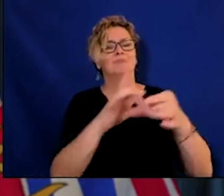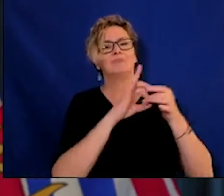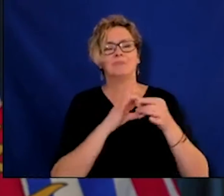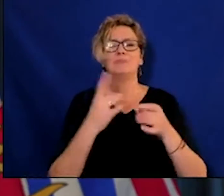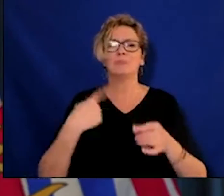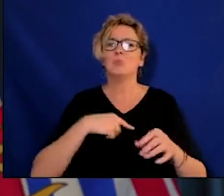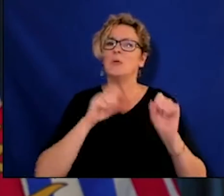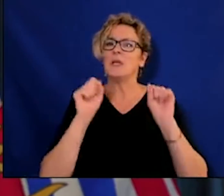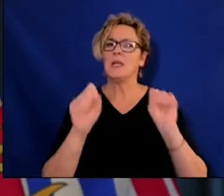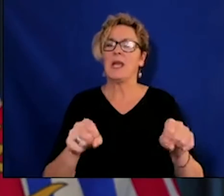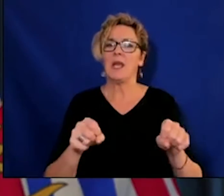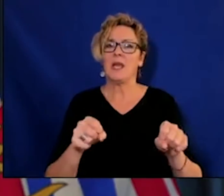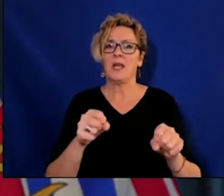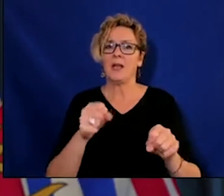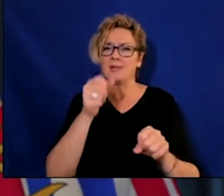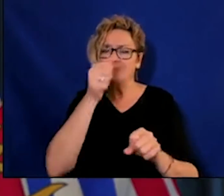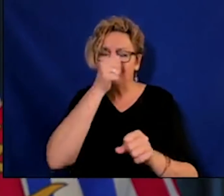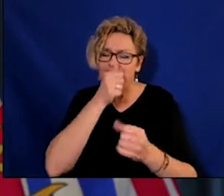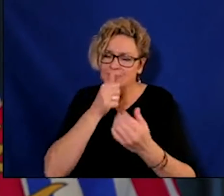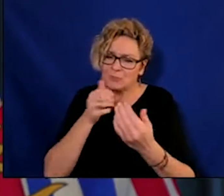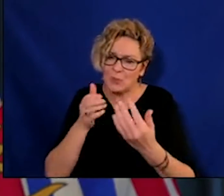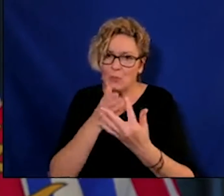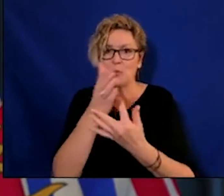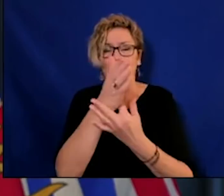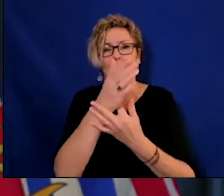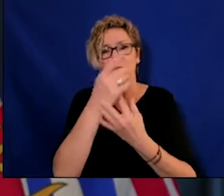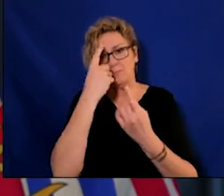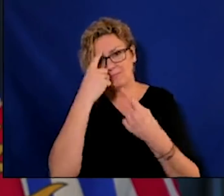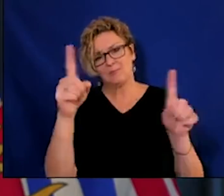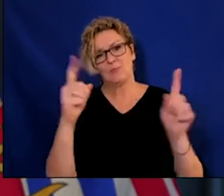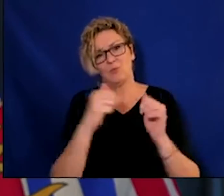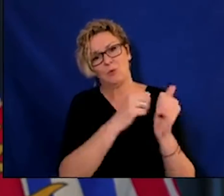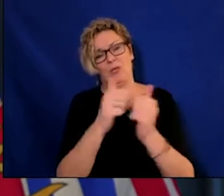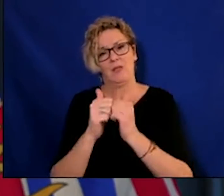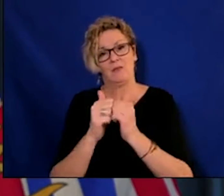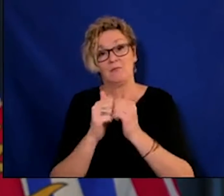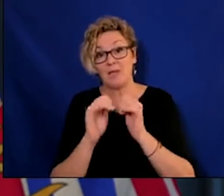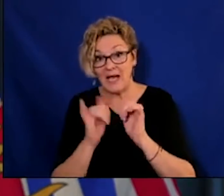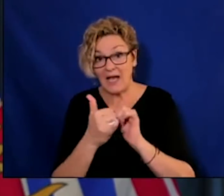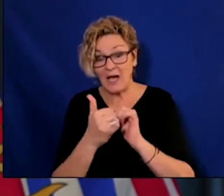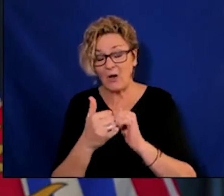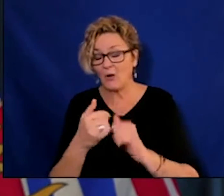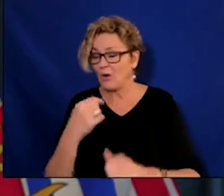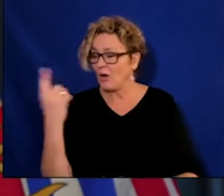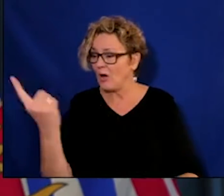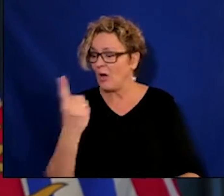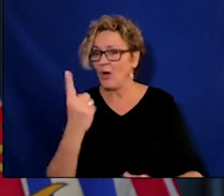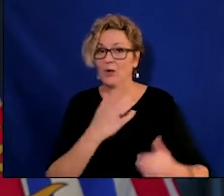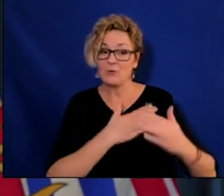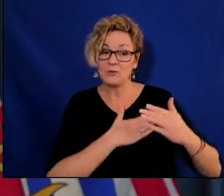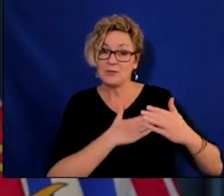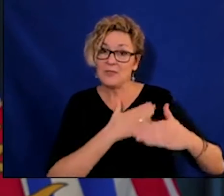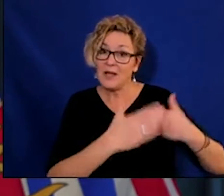we can do individually and together, and by being kind and being calm and being